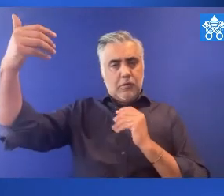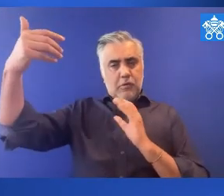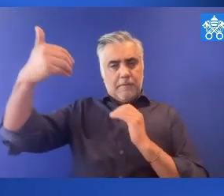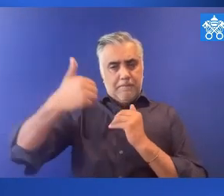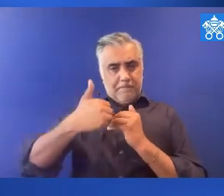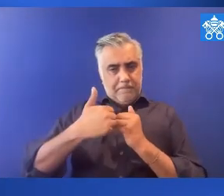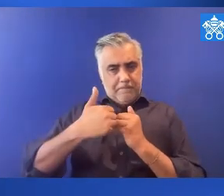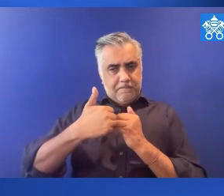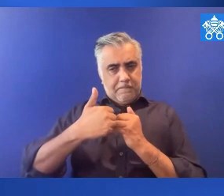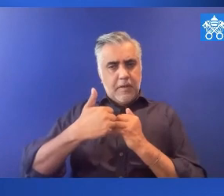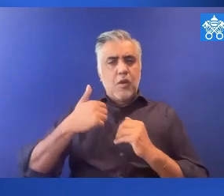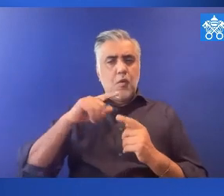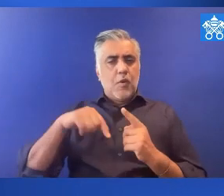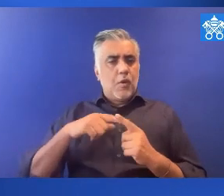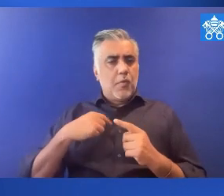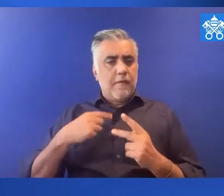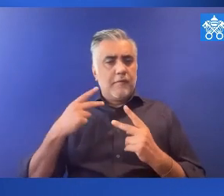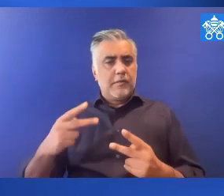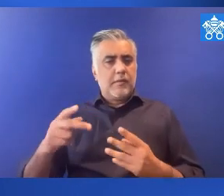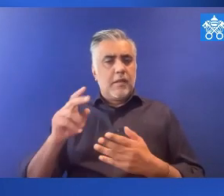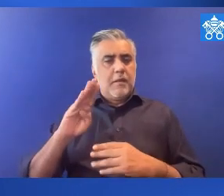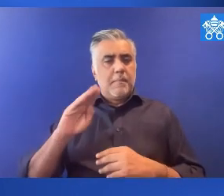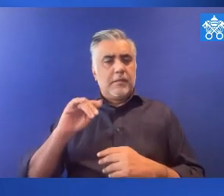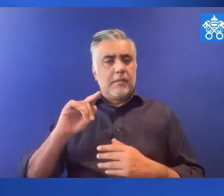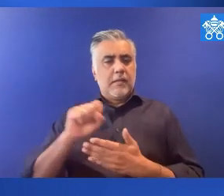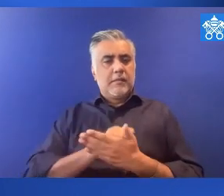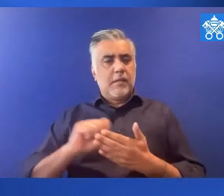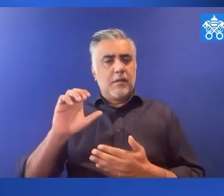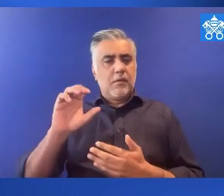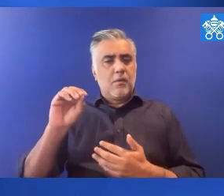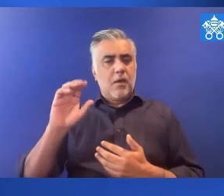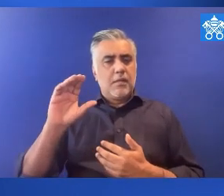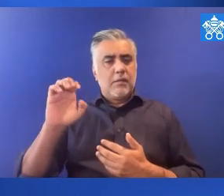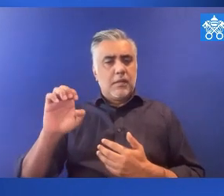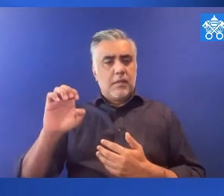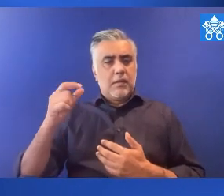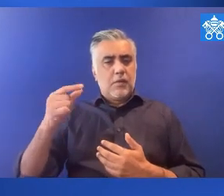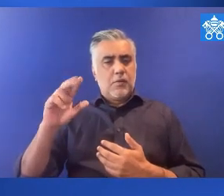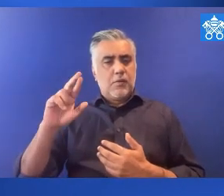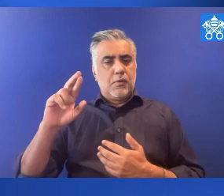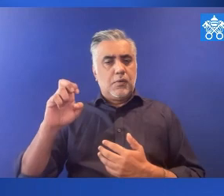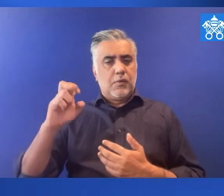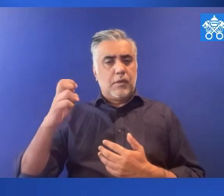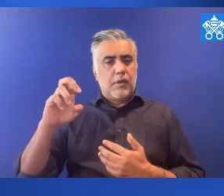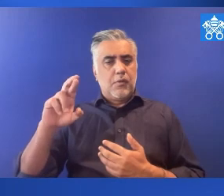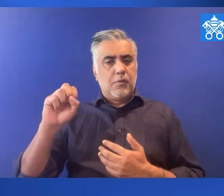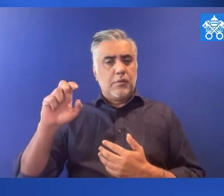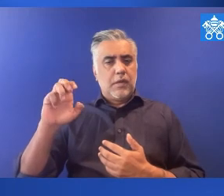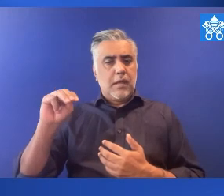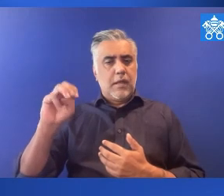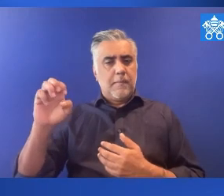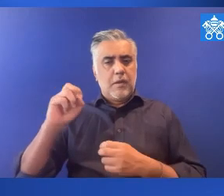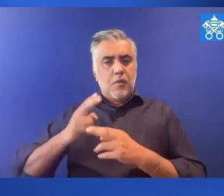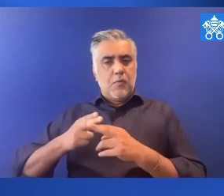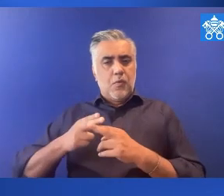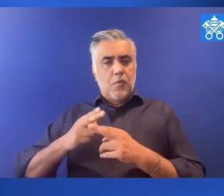cancel distances. When she visited the Basilica of Santa Croce in Jerusalem in Rome